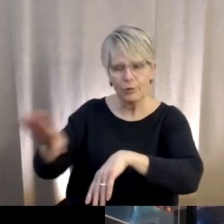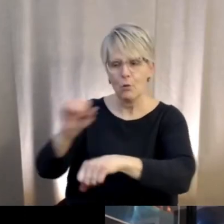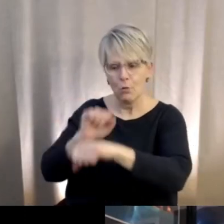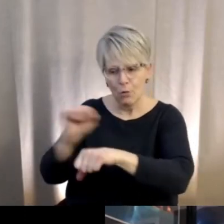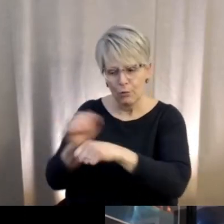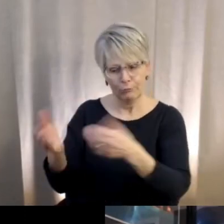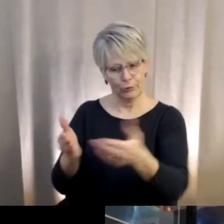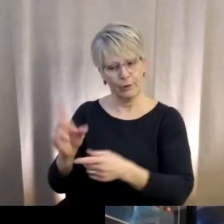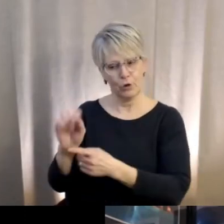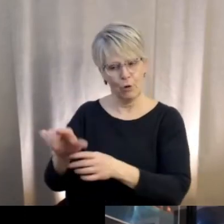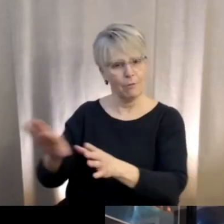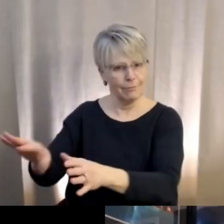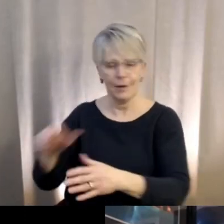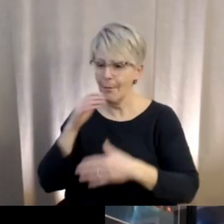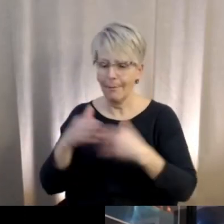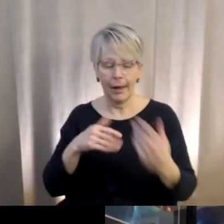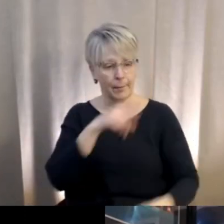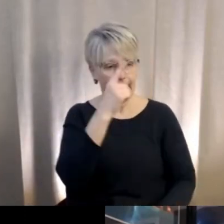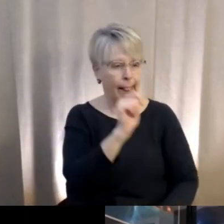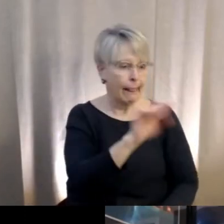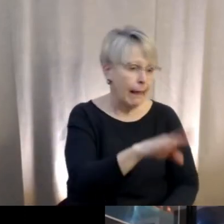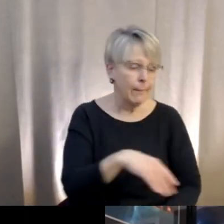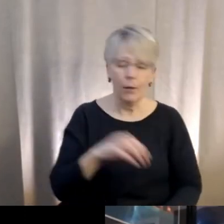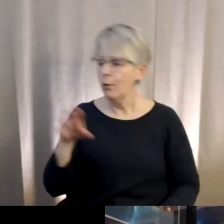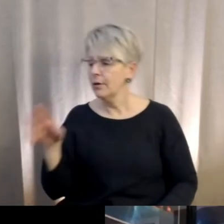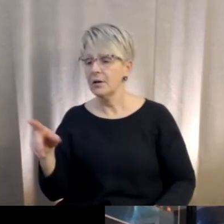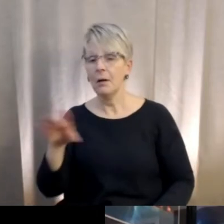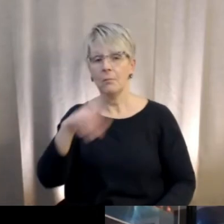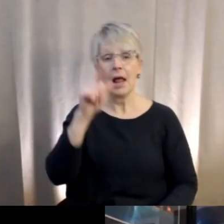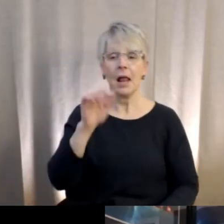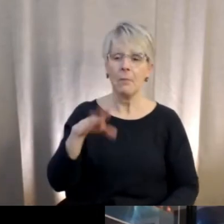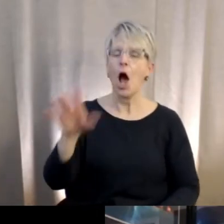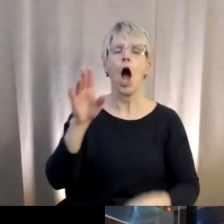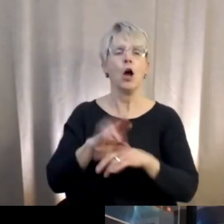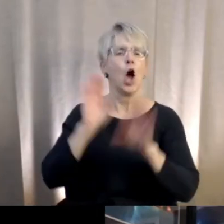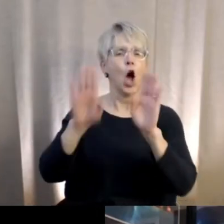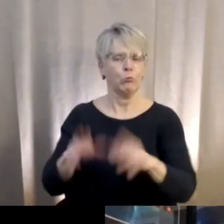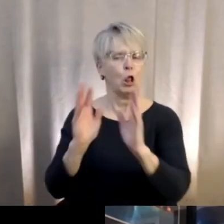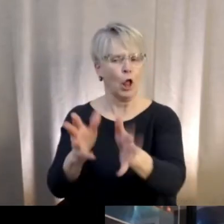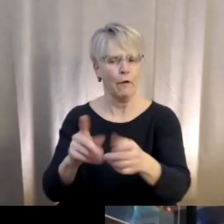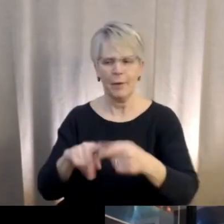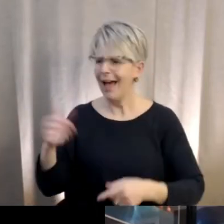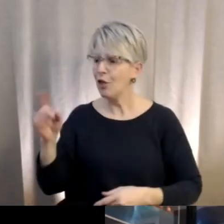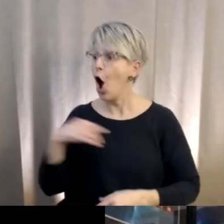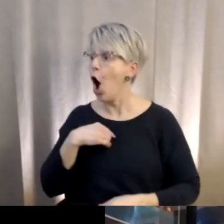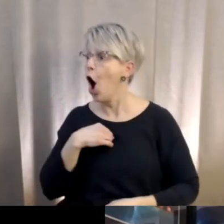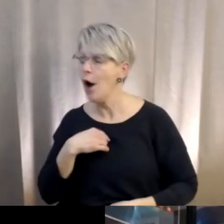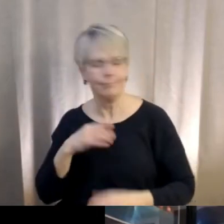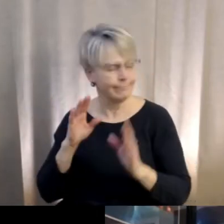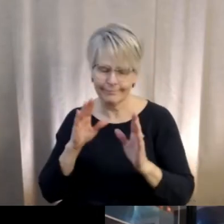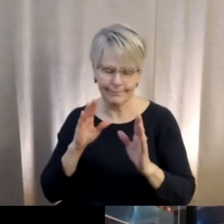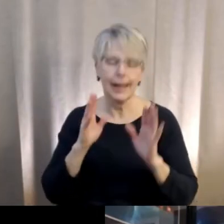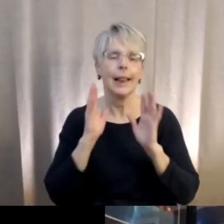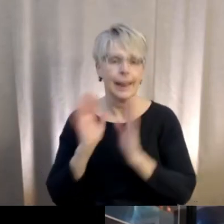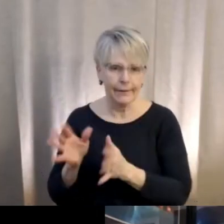would a team that had a black lab that you're like, well, that looks like a service dog. So that's probably, you know, I'll probably just leave them alone. Always look, if